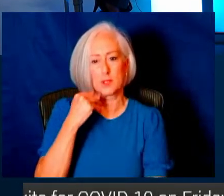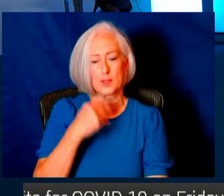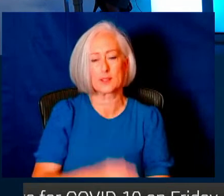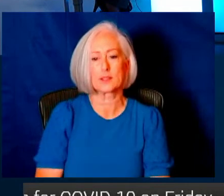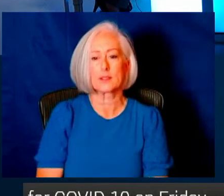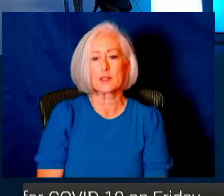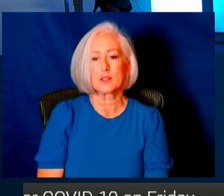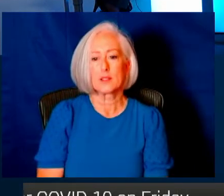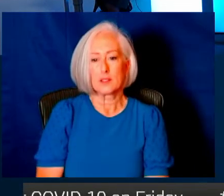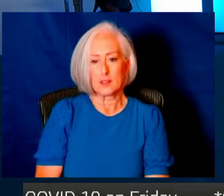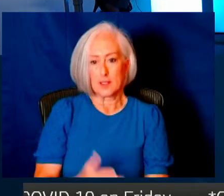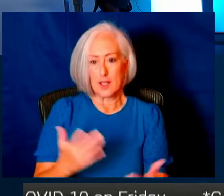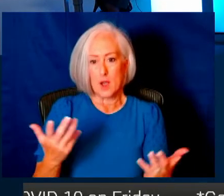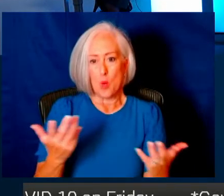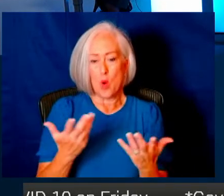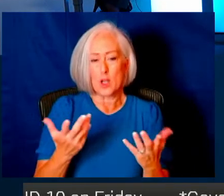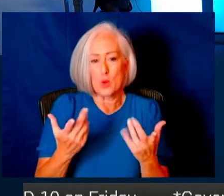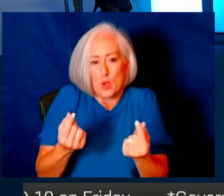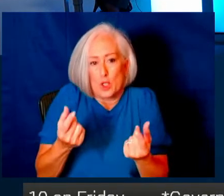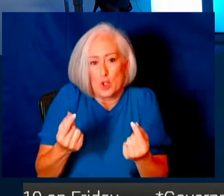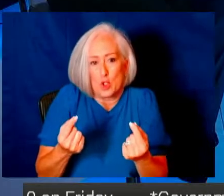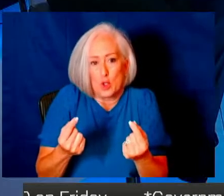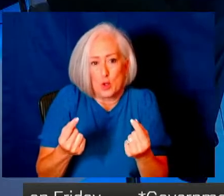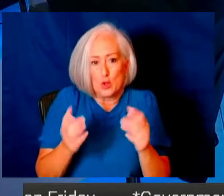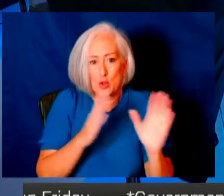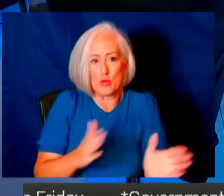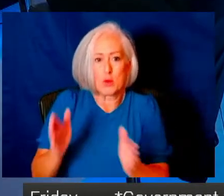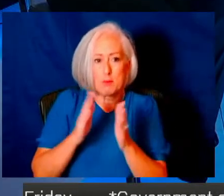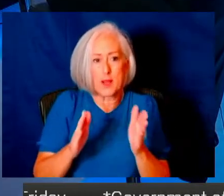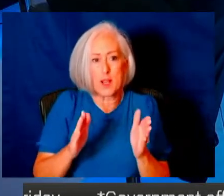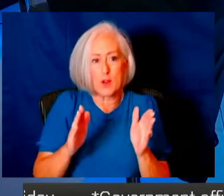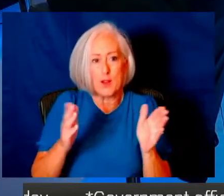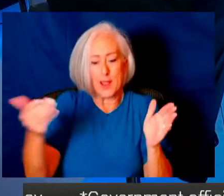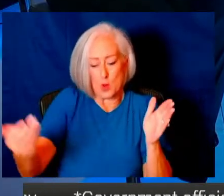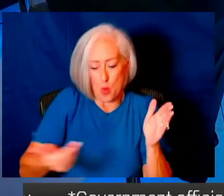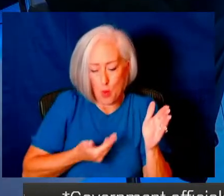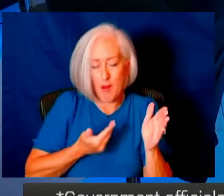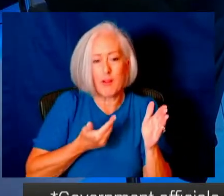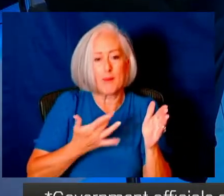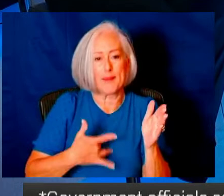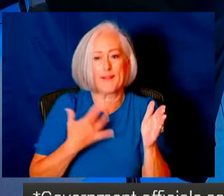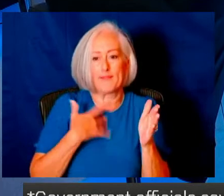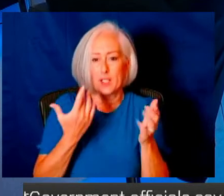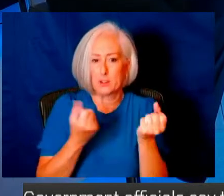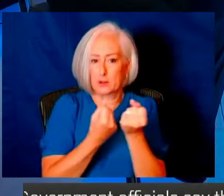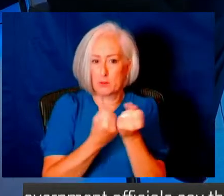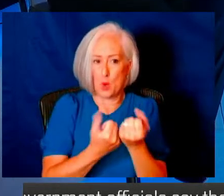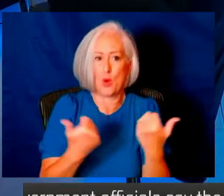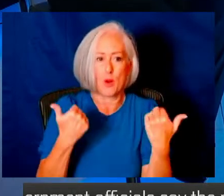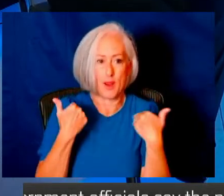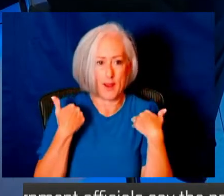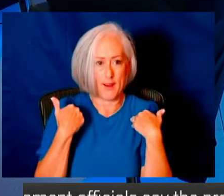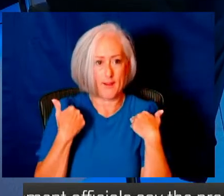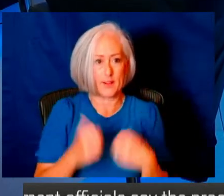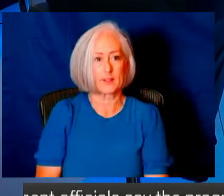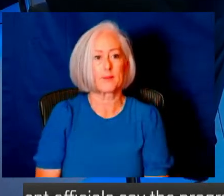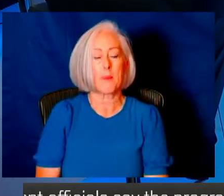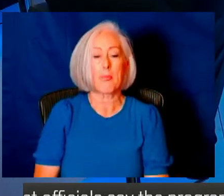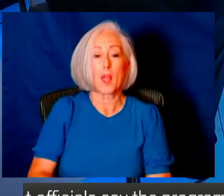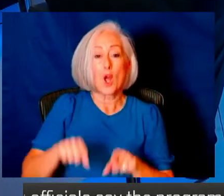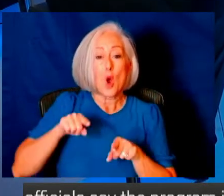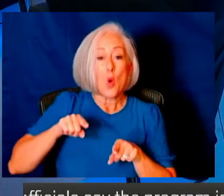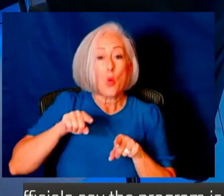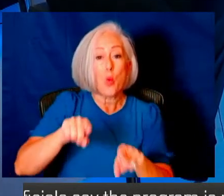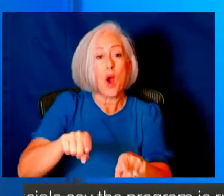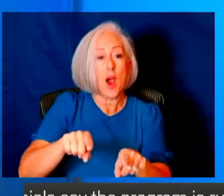prepare to welcome them in and to make them feel supported? Team? Well, I would like to say, while incarcerated, like Sierra